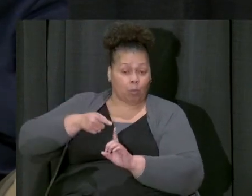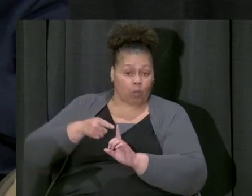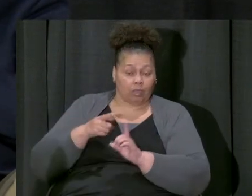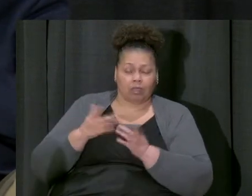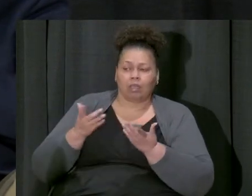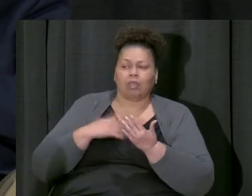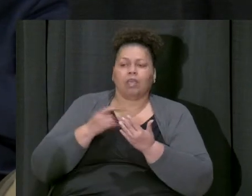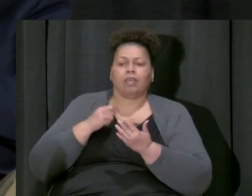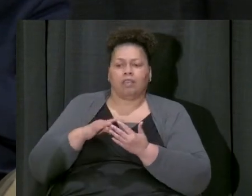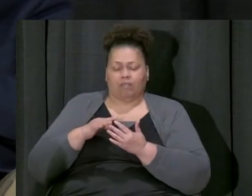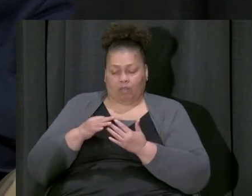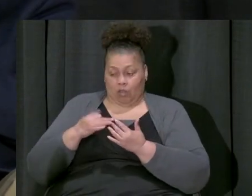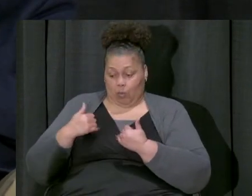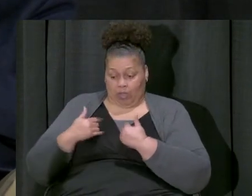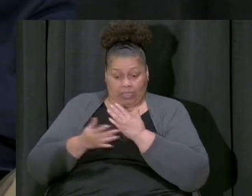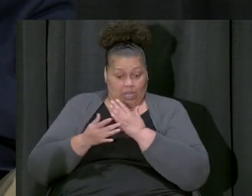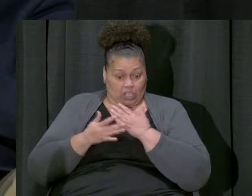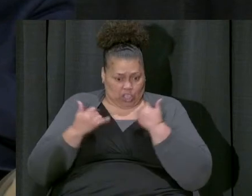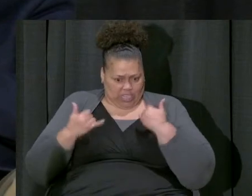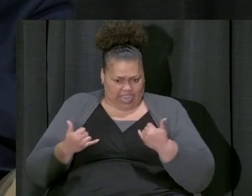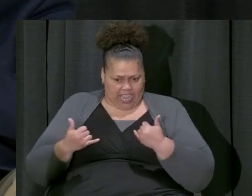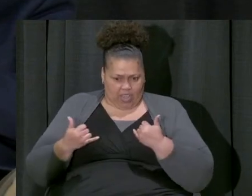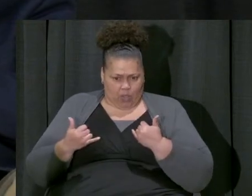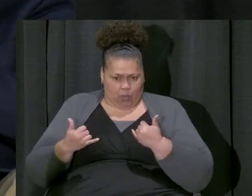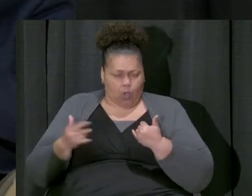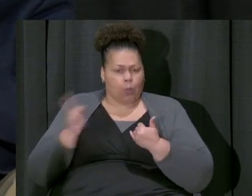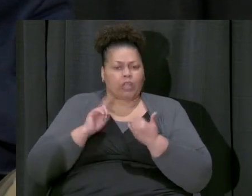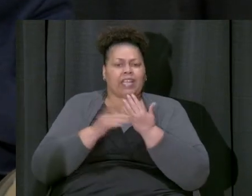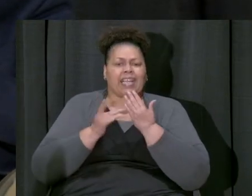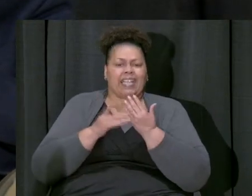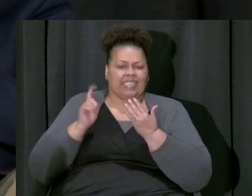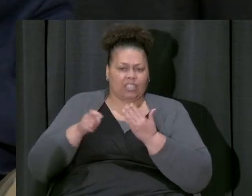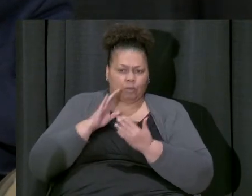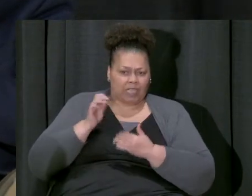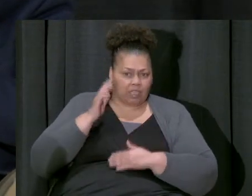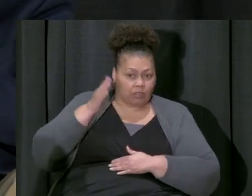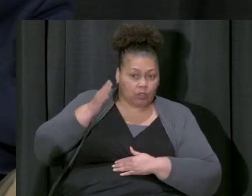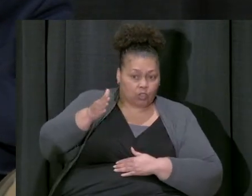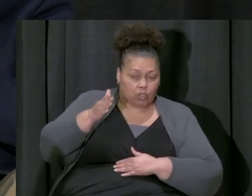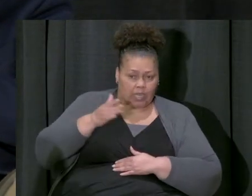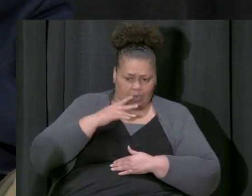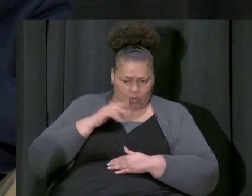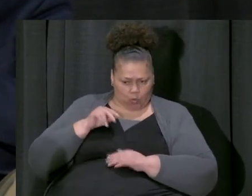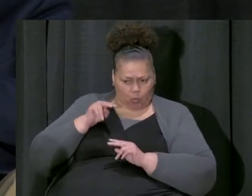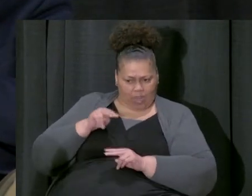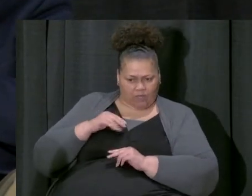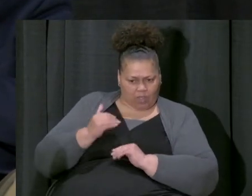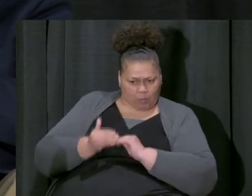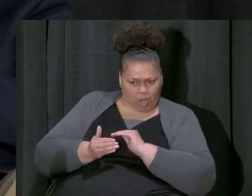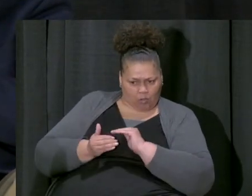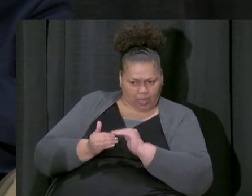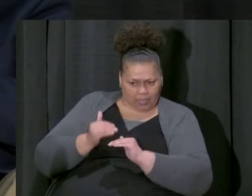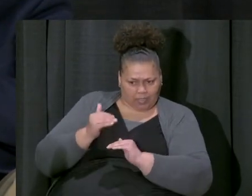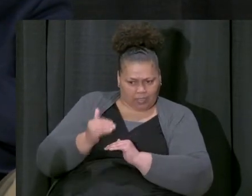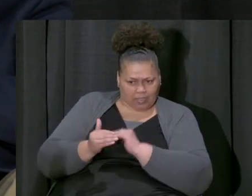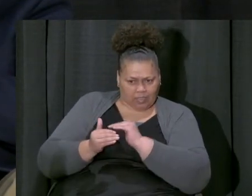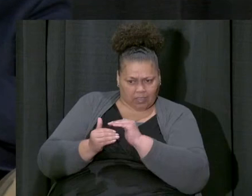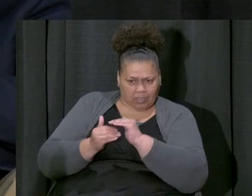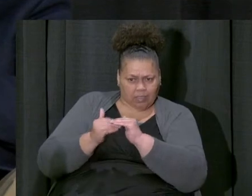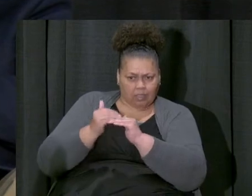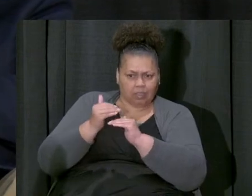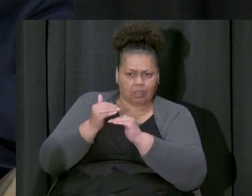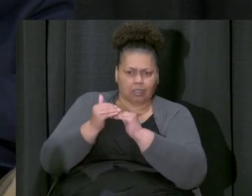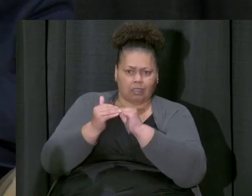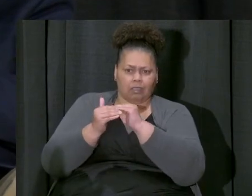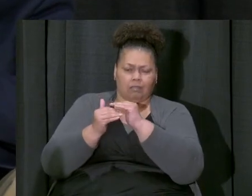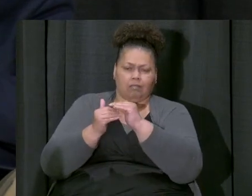know, where we are and where we need to be, and you watch progress, it's kind of went like this, but it's starting to level out